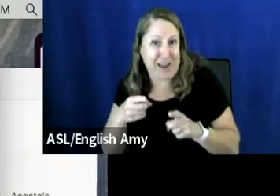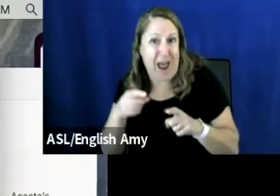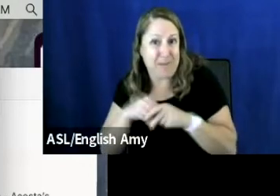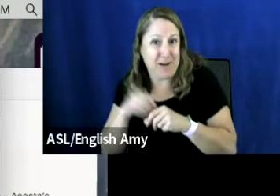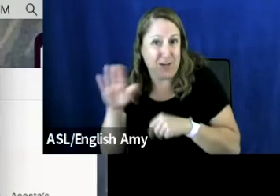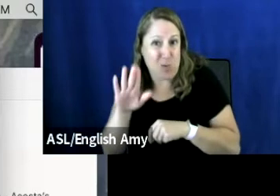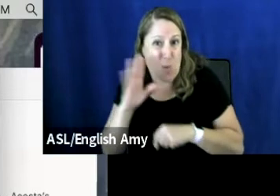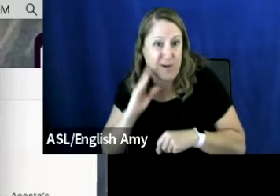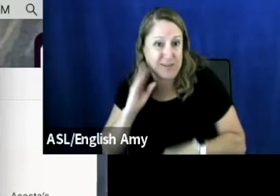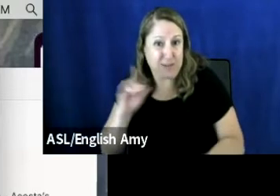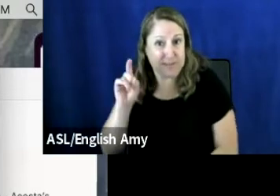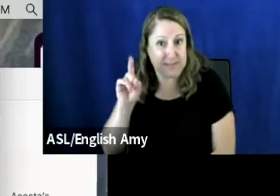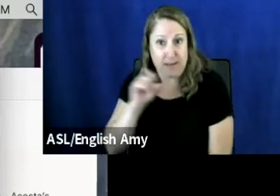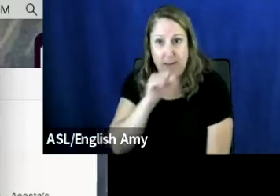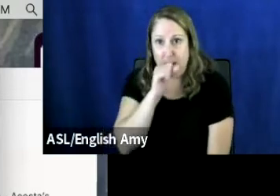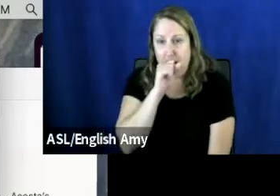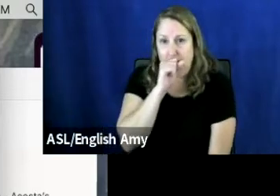your experience?